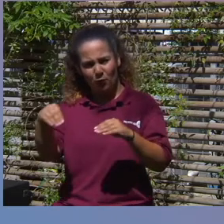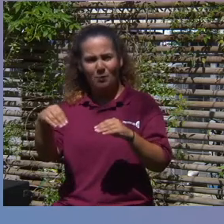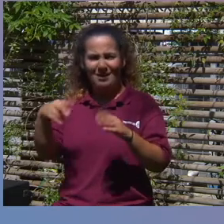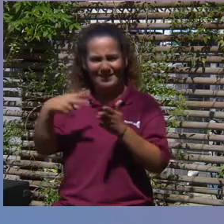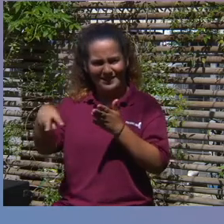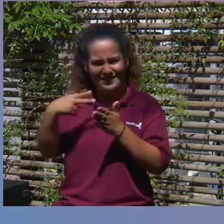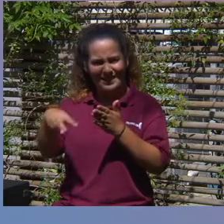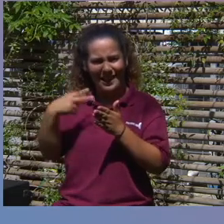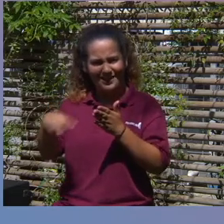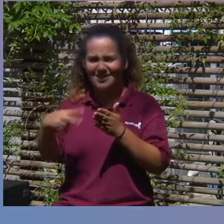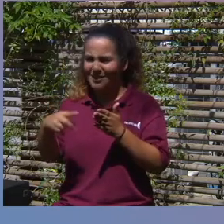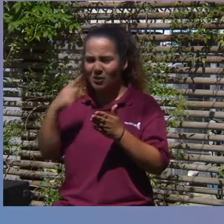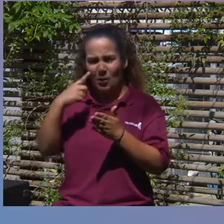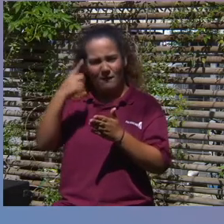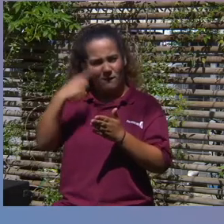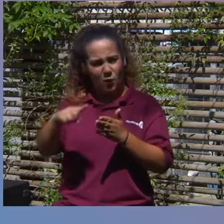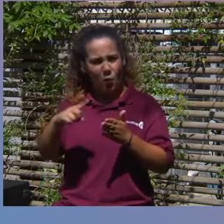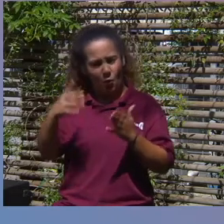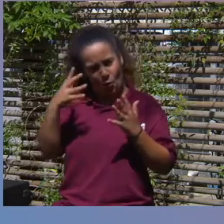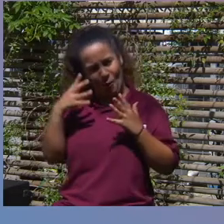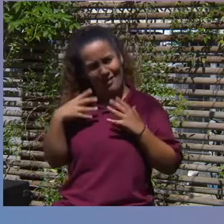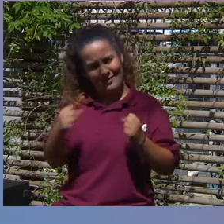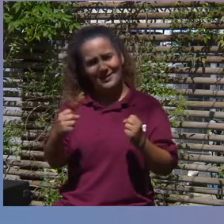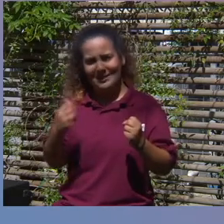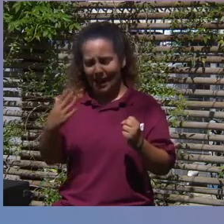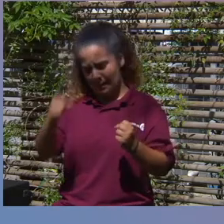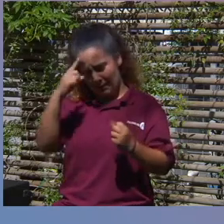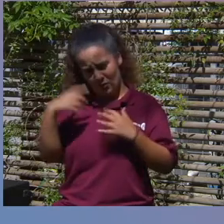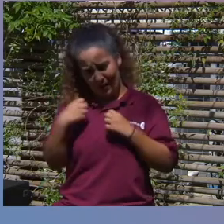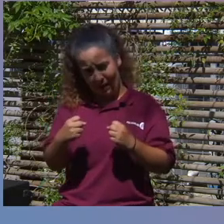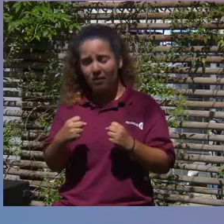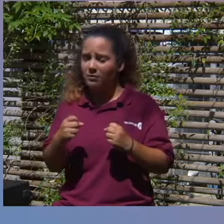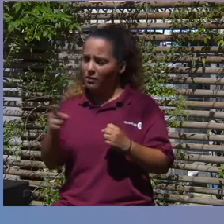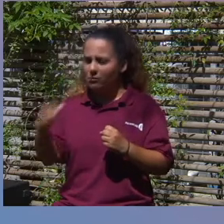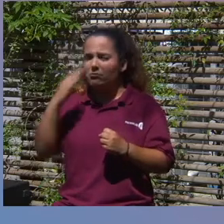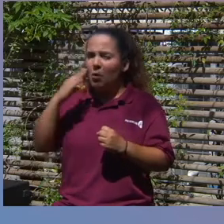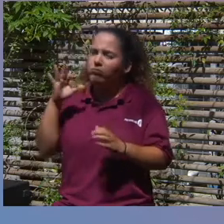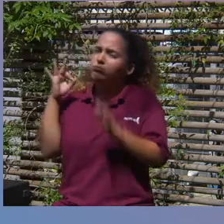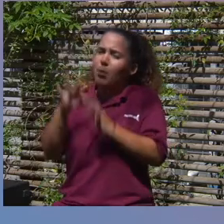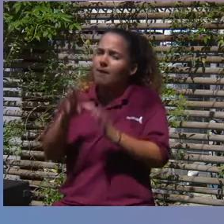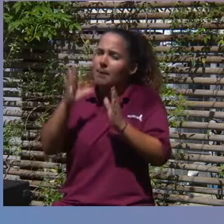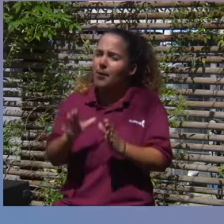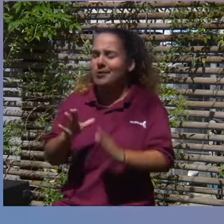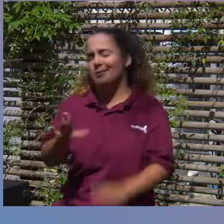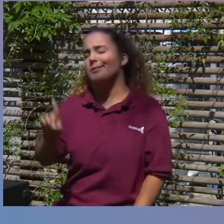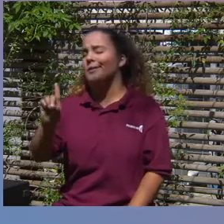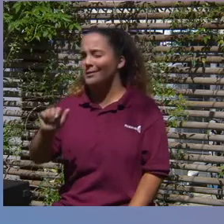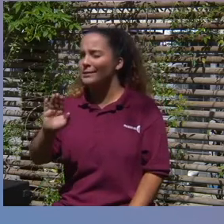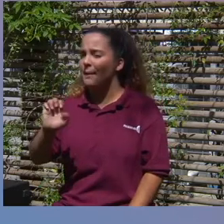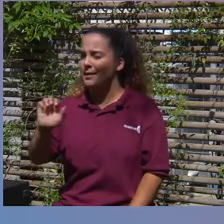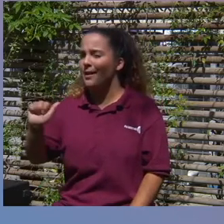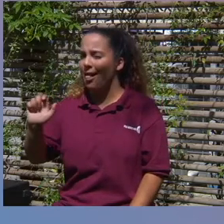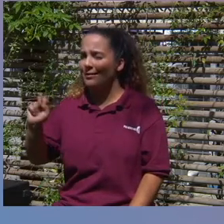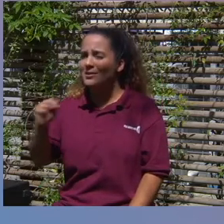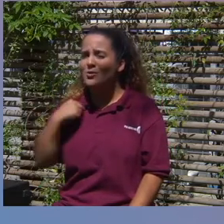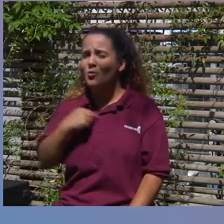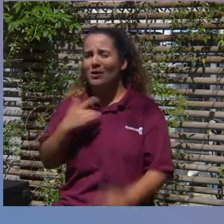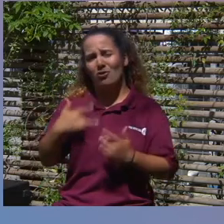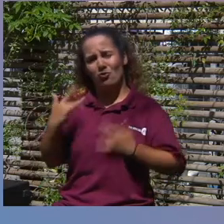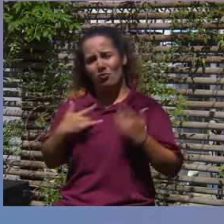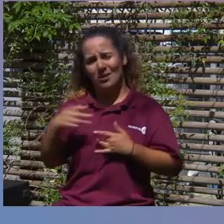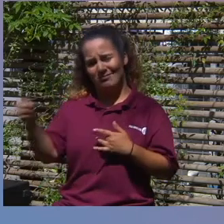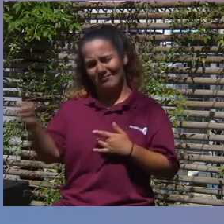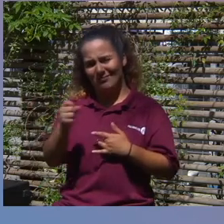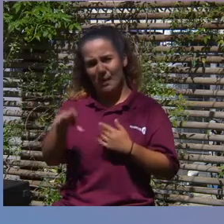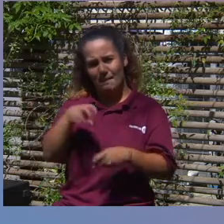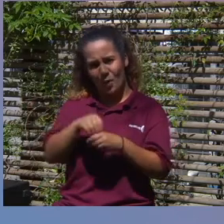a critical canon for wellness and mental health, we knew that Miss Debbie Allen was a great person for that conversation. And so we're just thrilled and honored to have her as a part